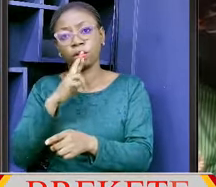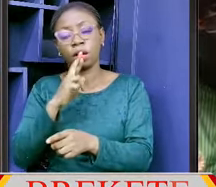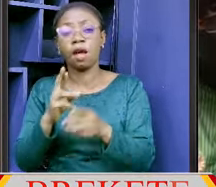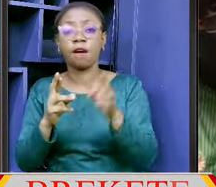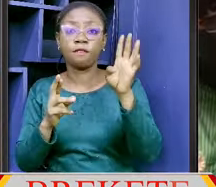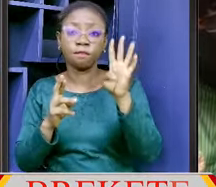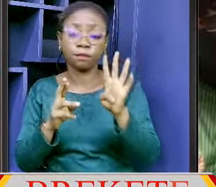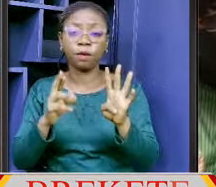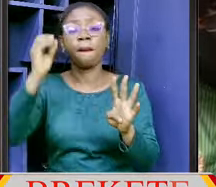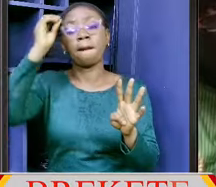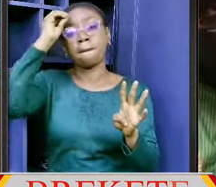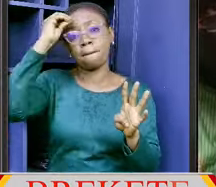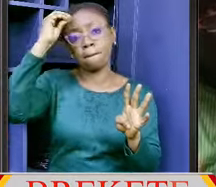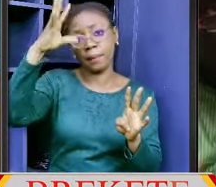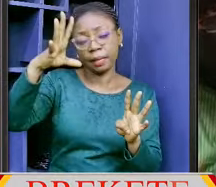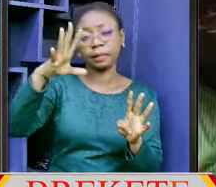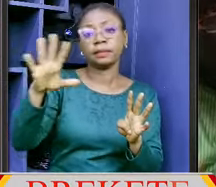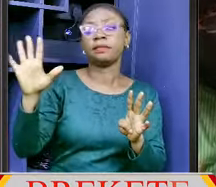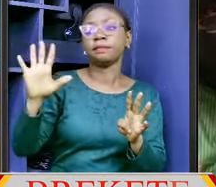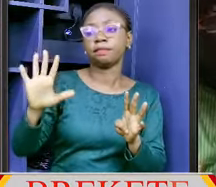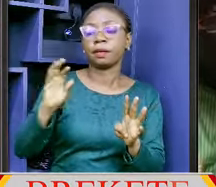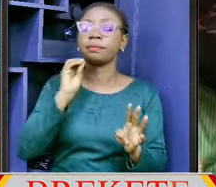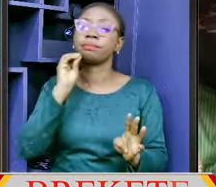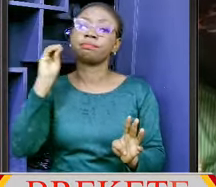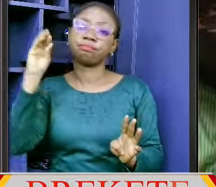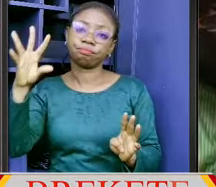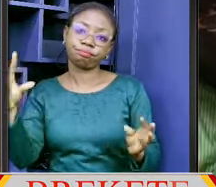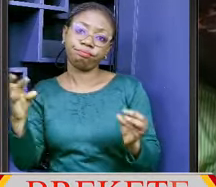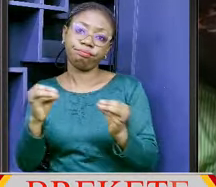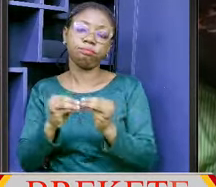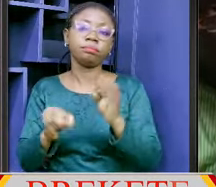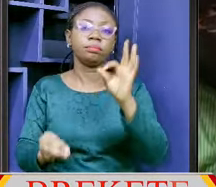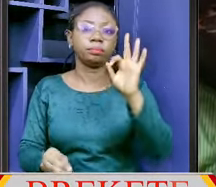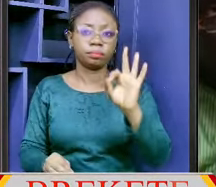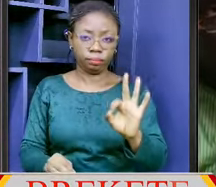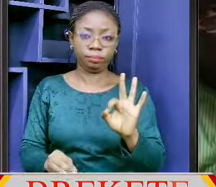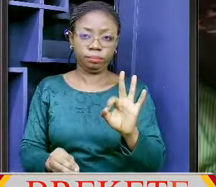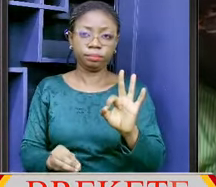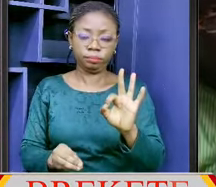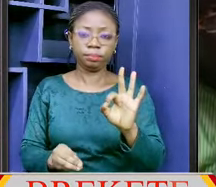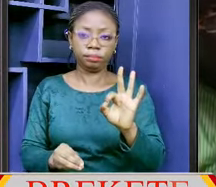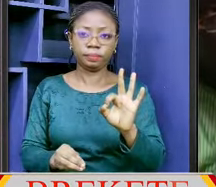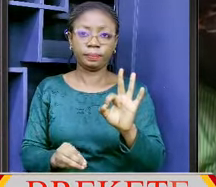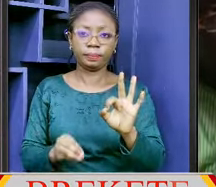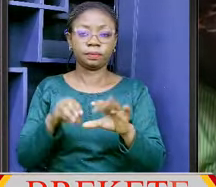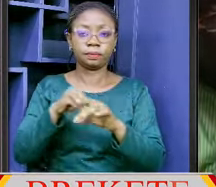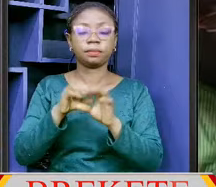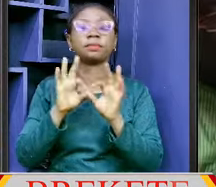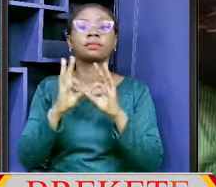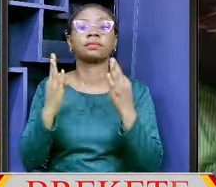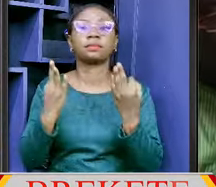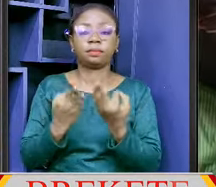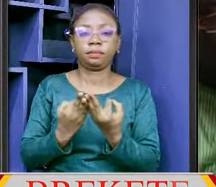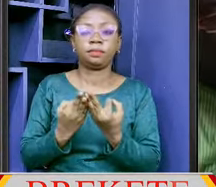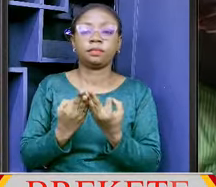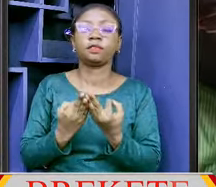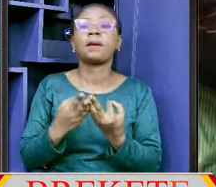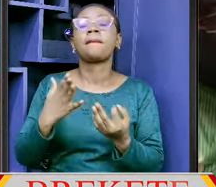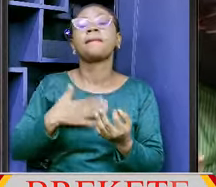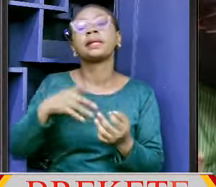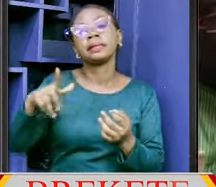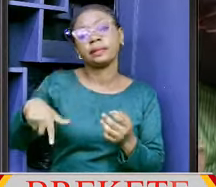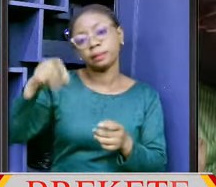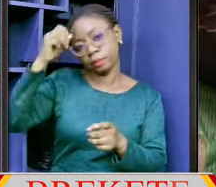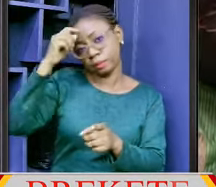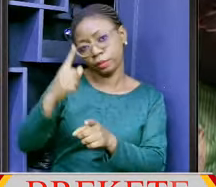that. Five women, four men. That is the number of that that make up that hierarchy in that family. So my late